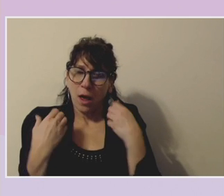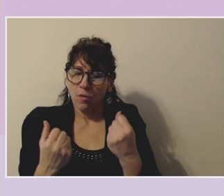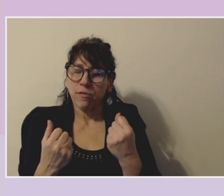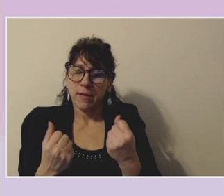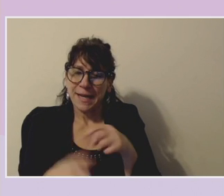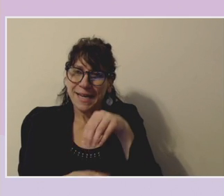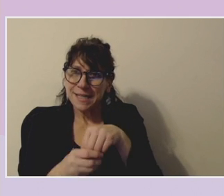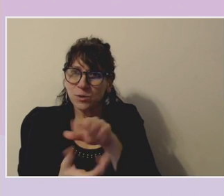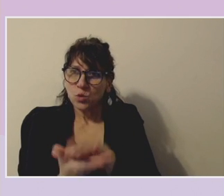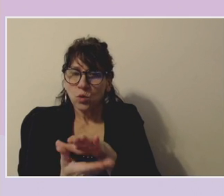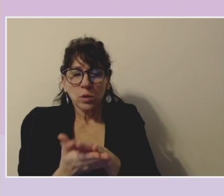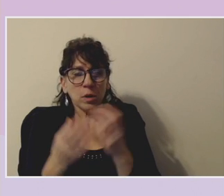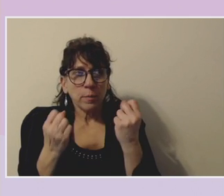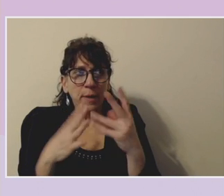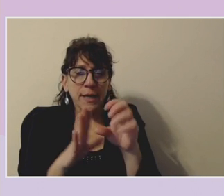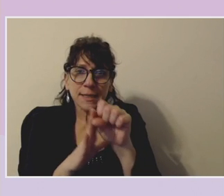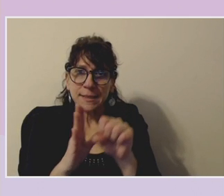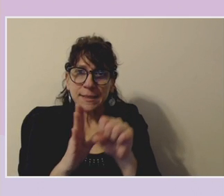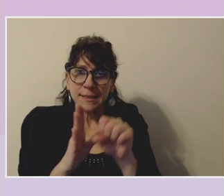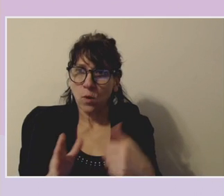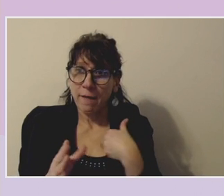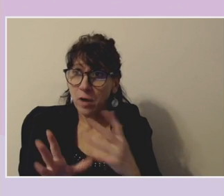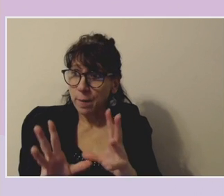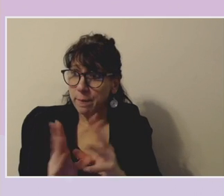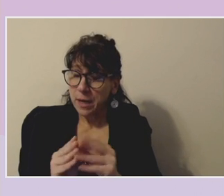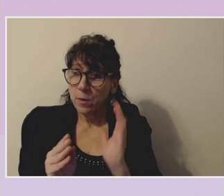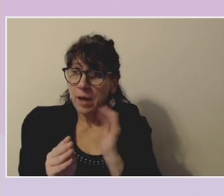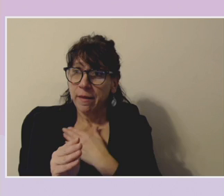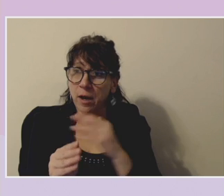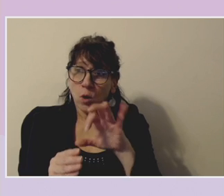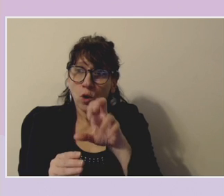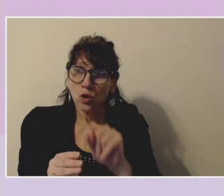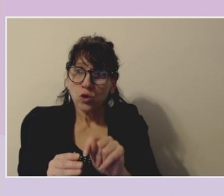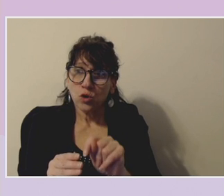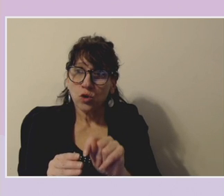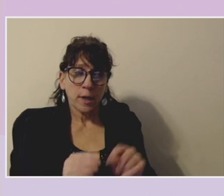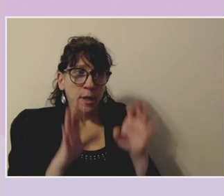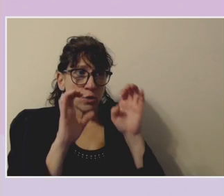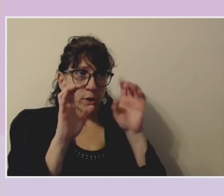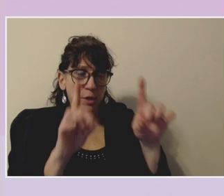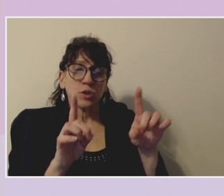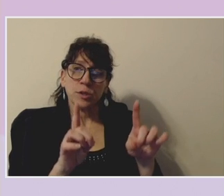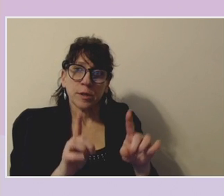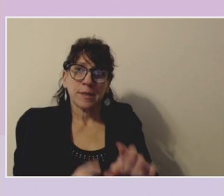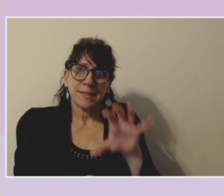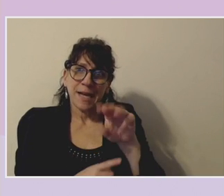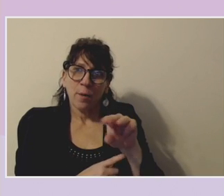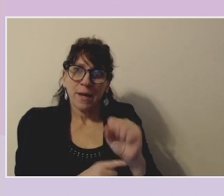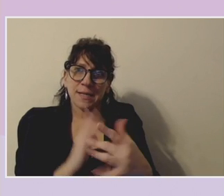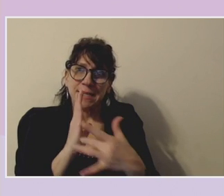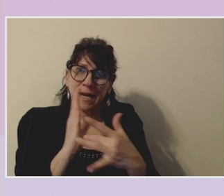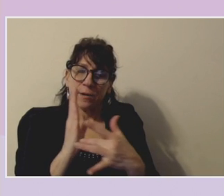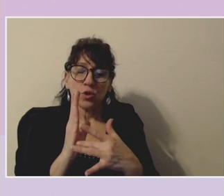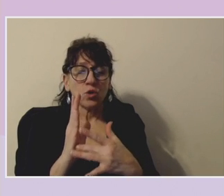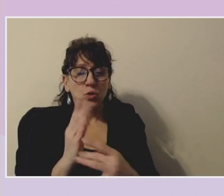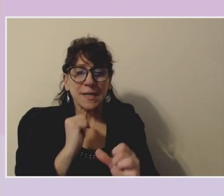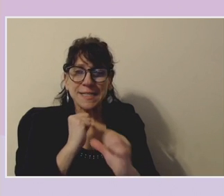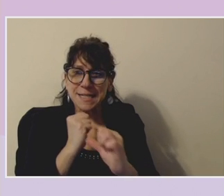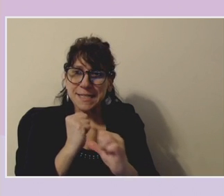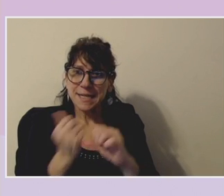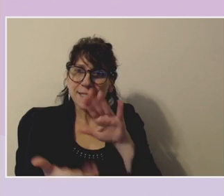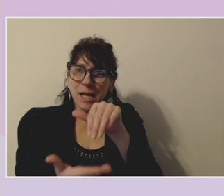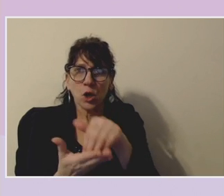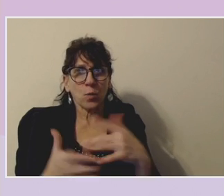Many states on this call will soon have meetings with our joint Ed and CMS Technical Assistance Center, and we are so excited to help you in this